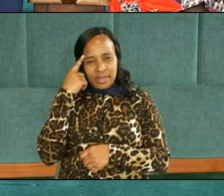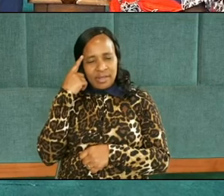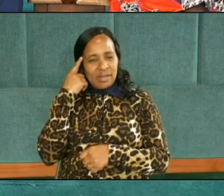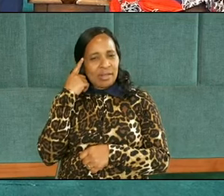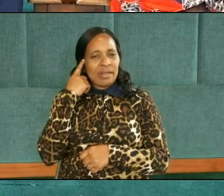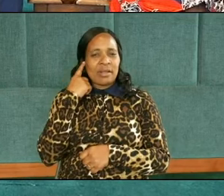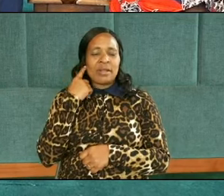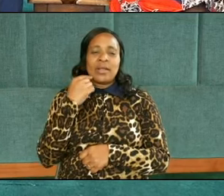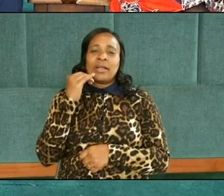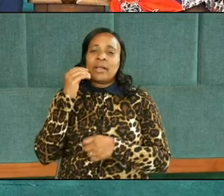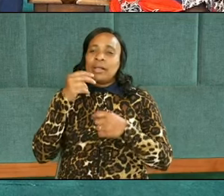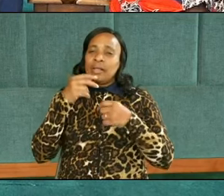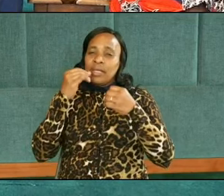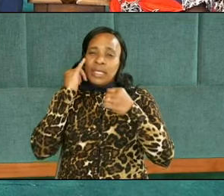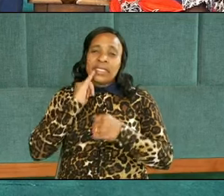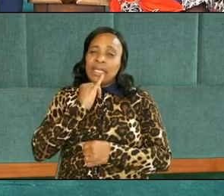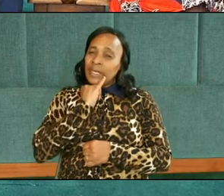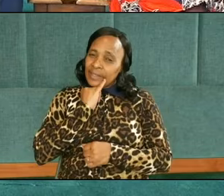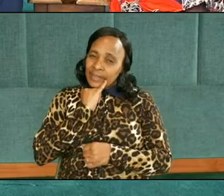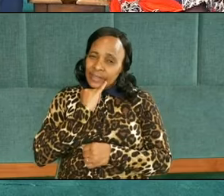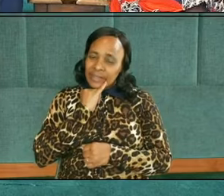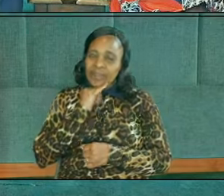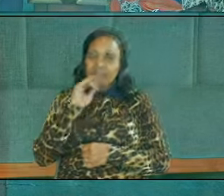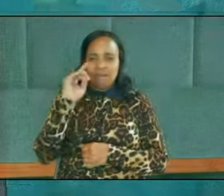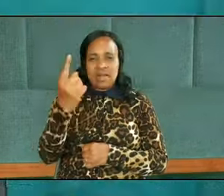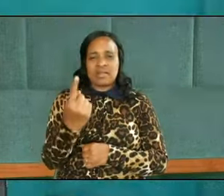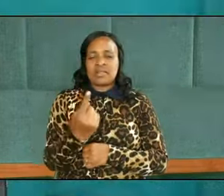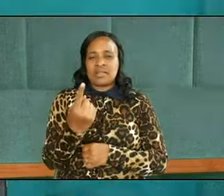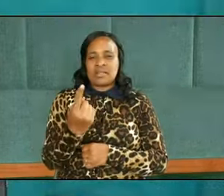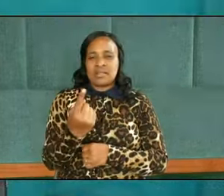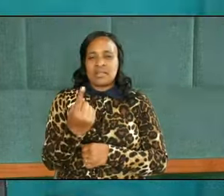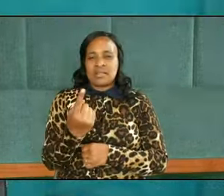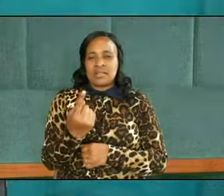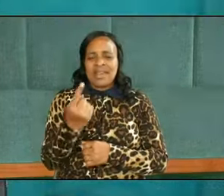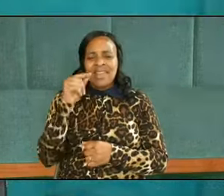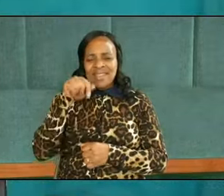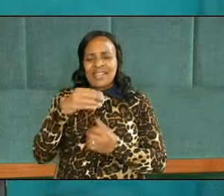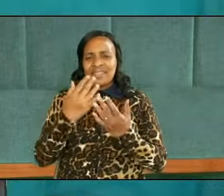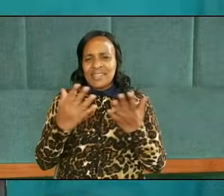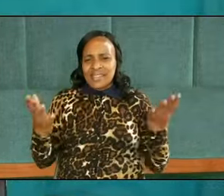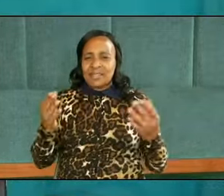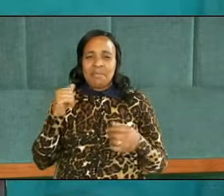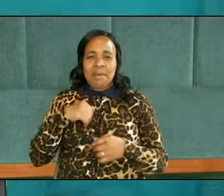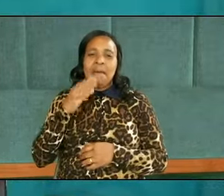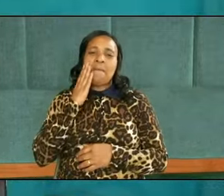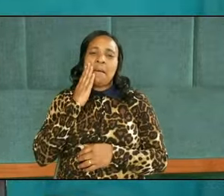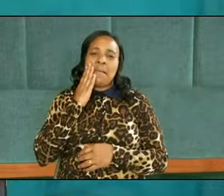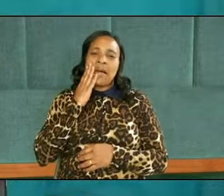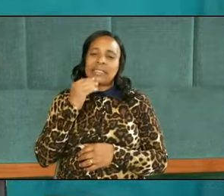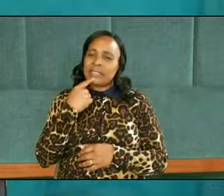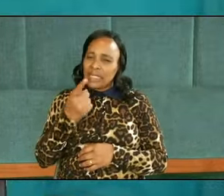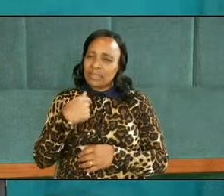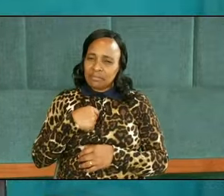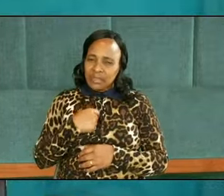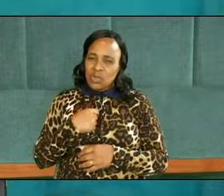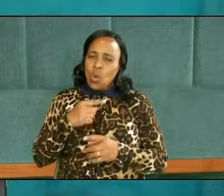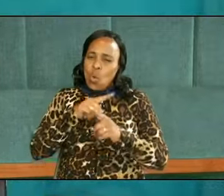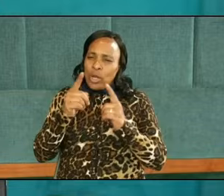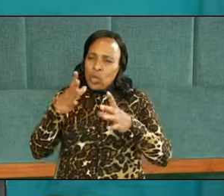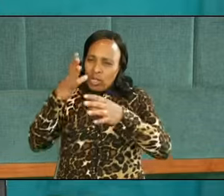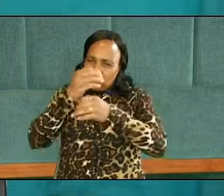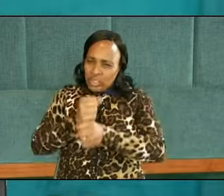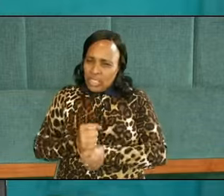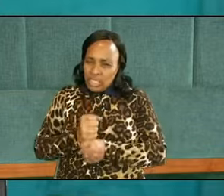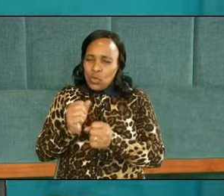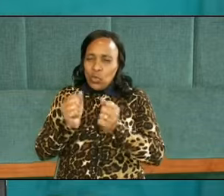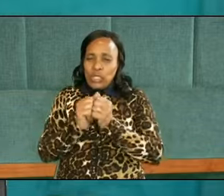The Israelites, first of all, there's this thing that my mom normally tells me, when you associate yourself with